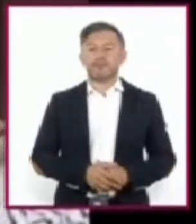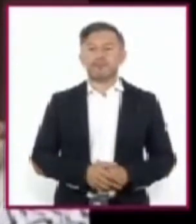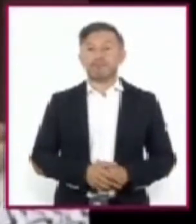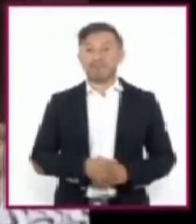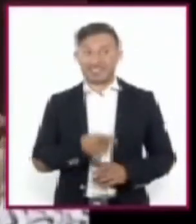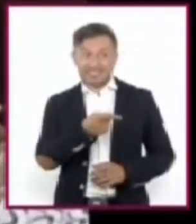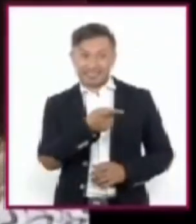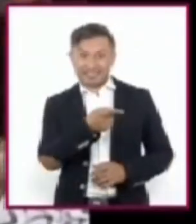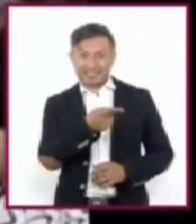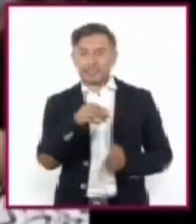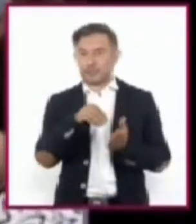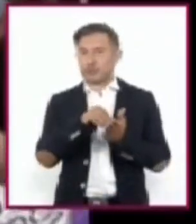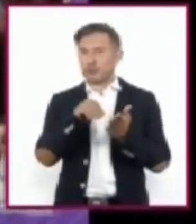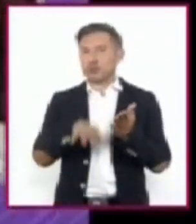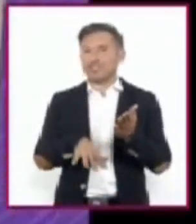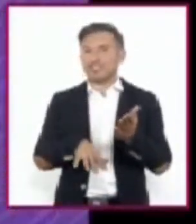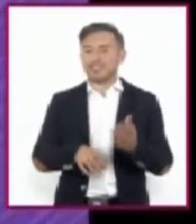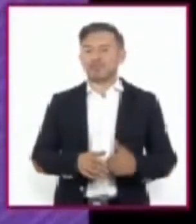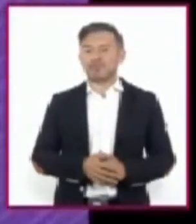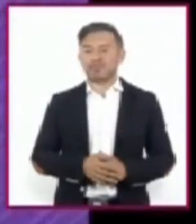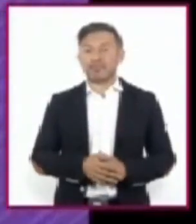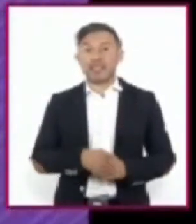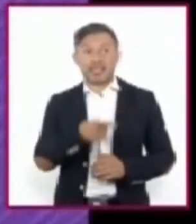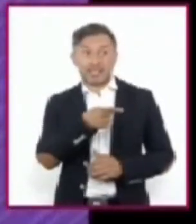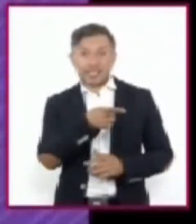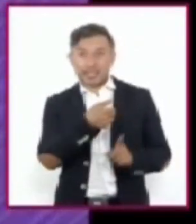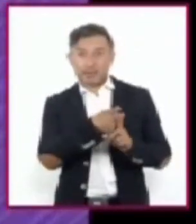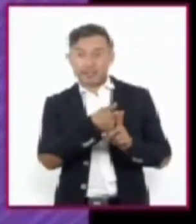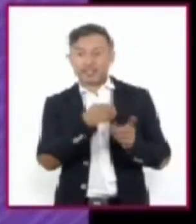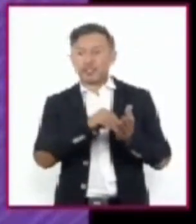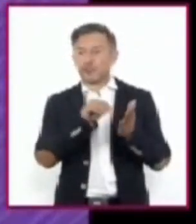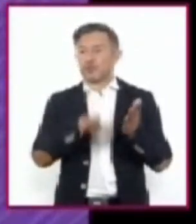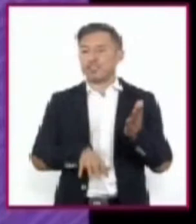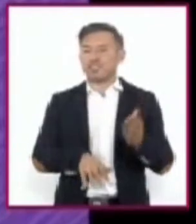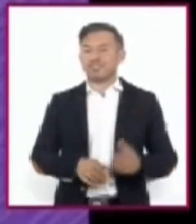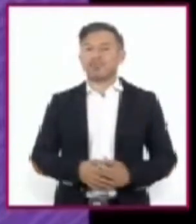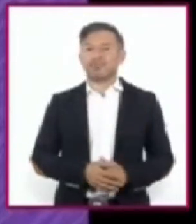He's a student. He's a student.